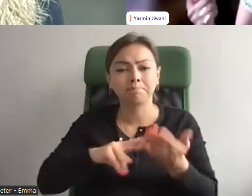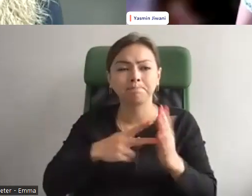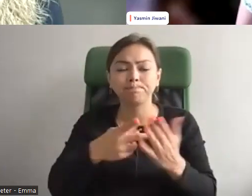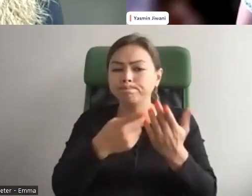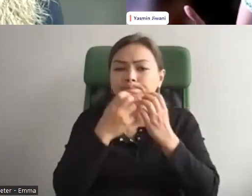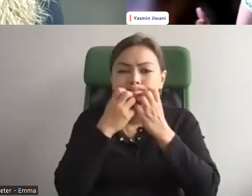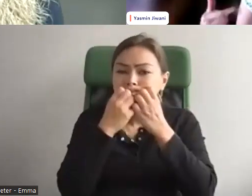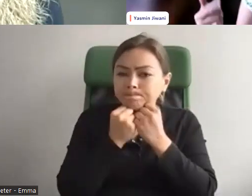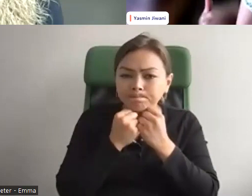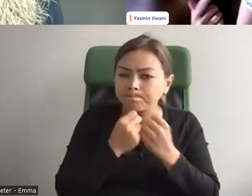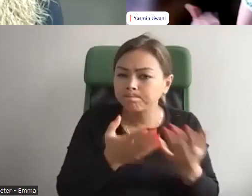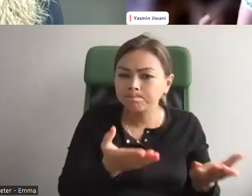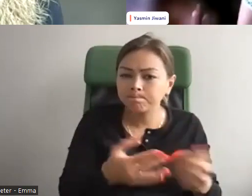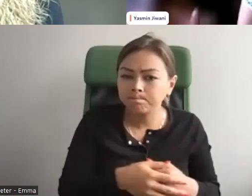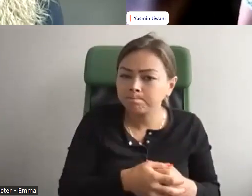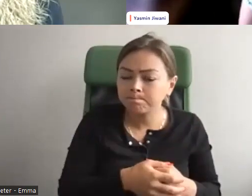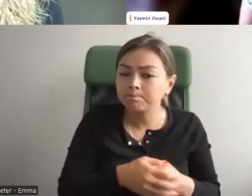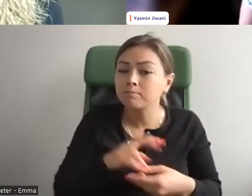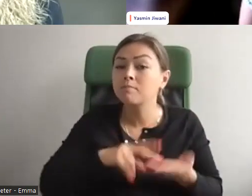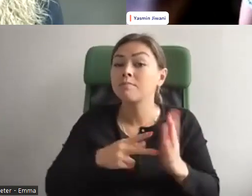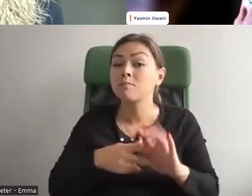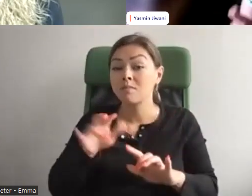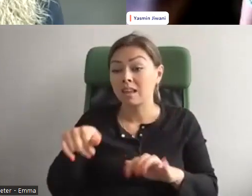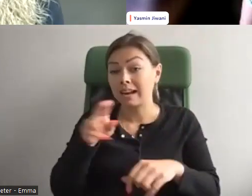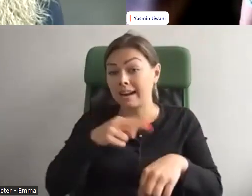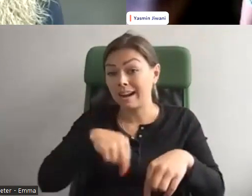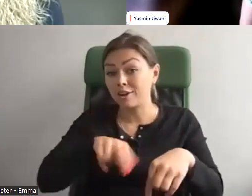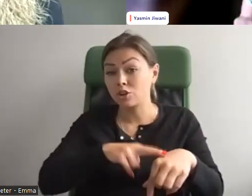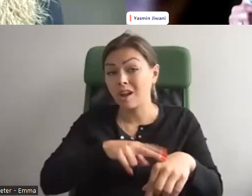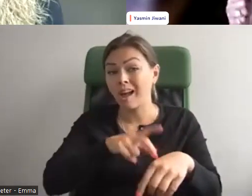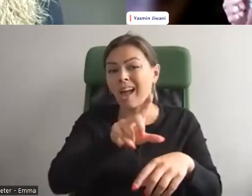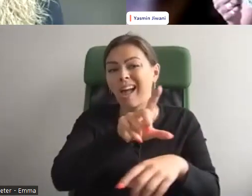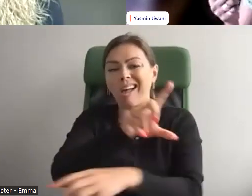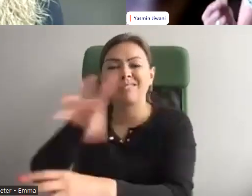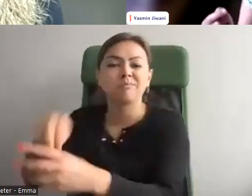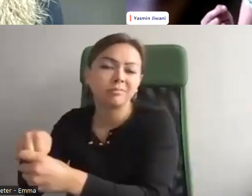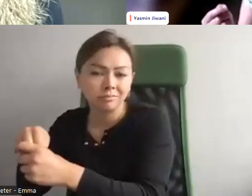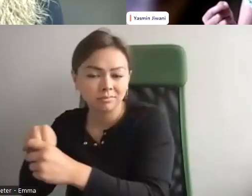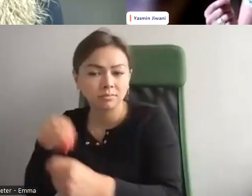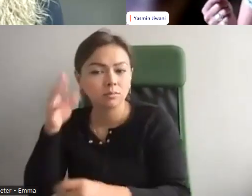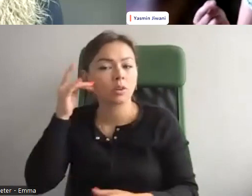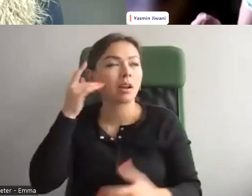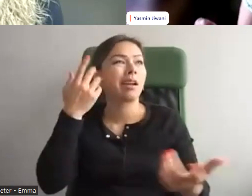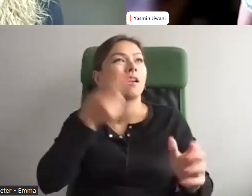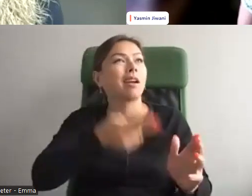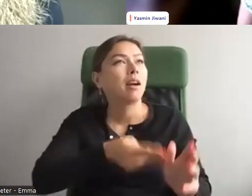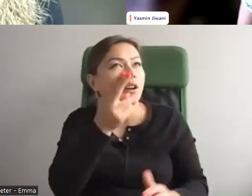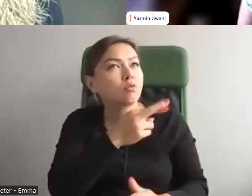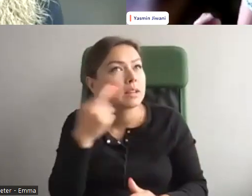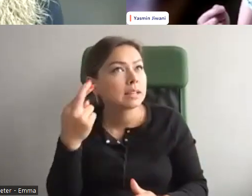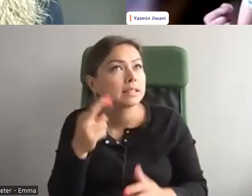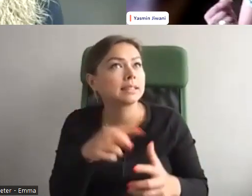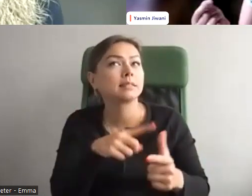a naturalization, and this naturalization happens in terms of this high risk lifestyle. It happens in terms of where they were